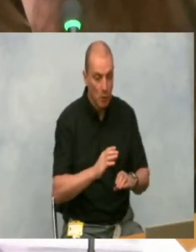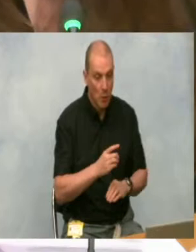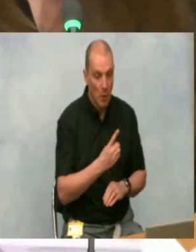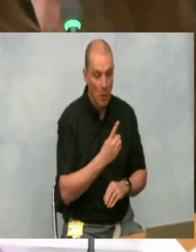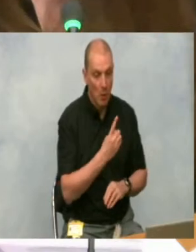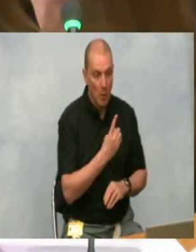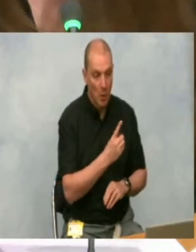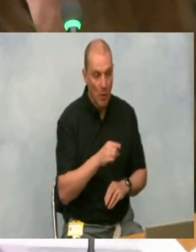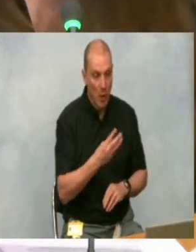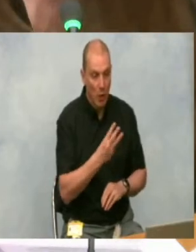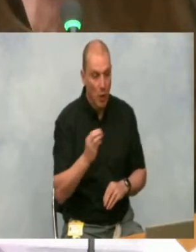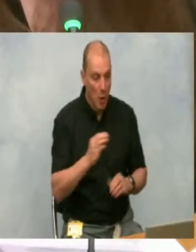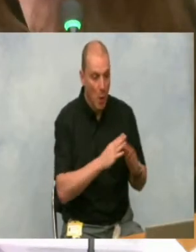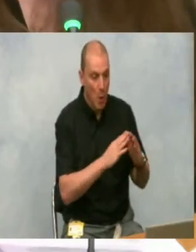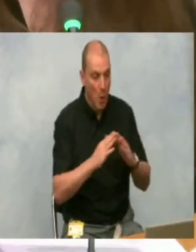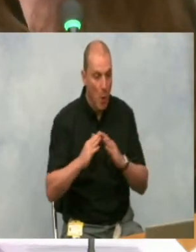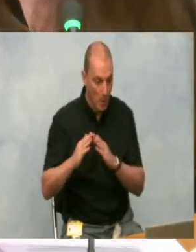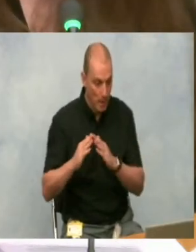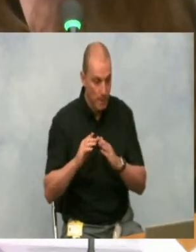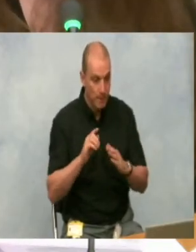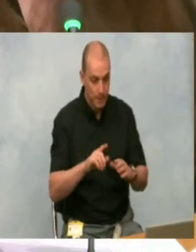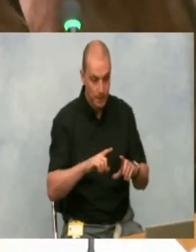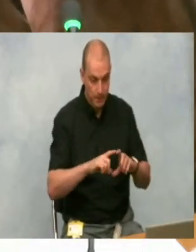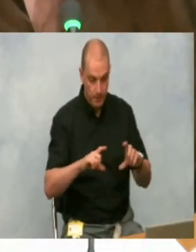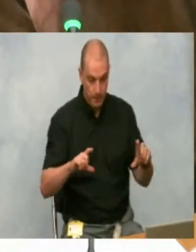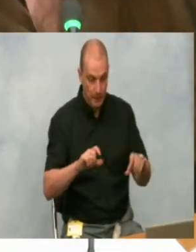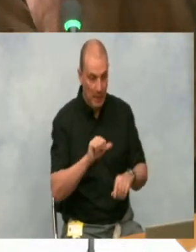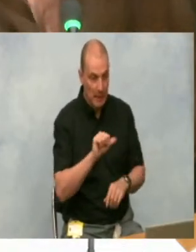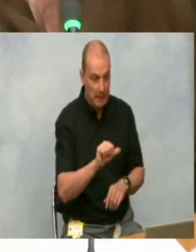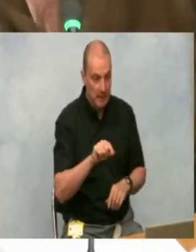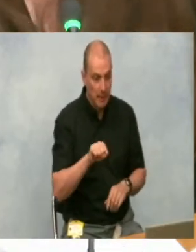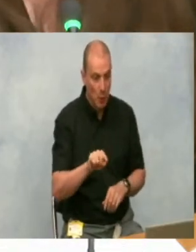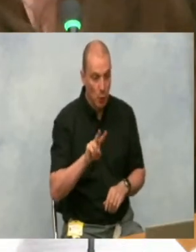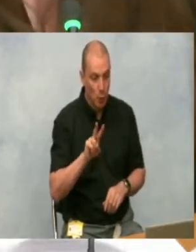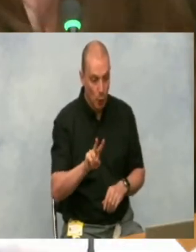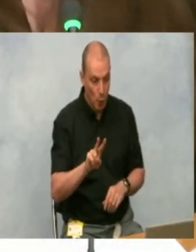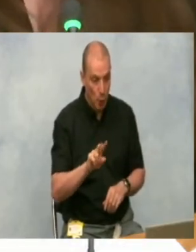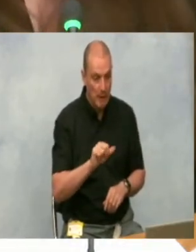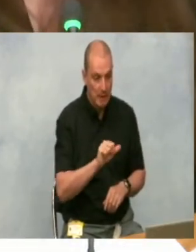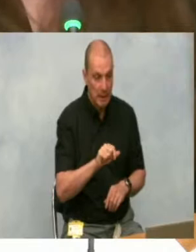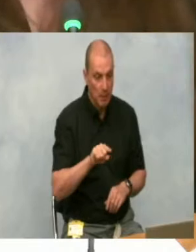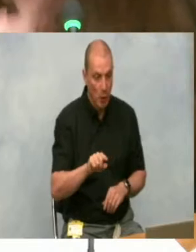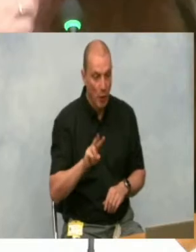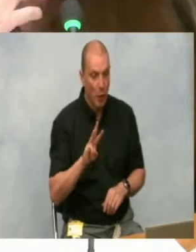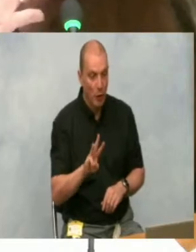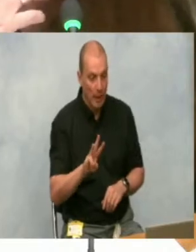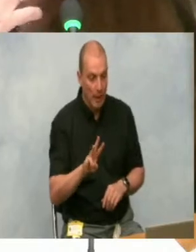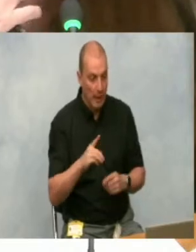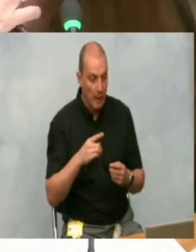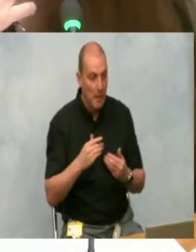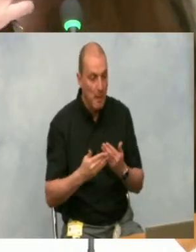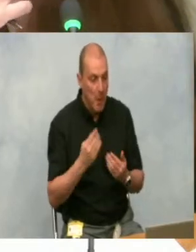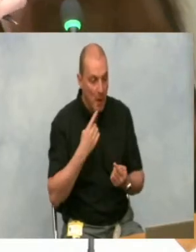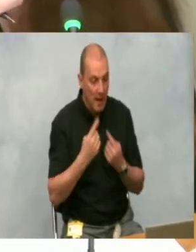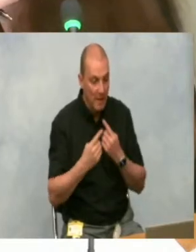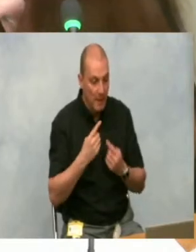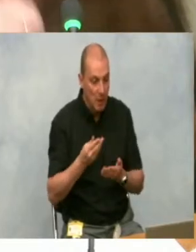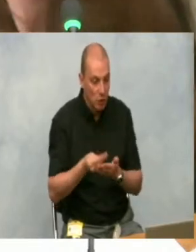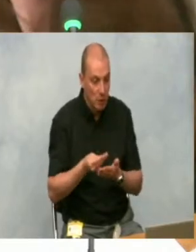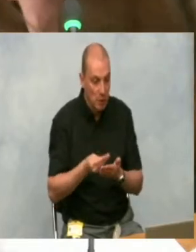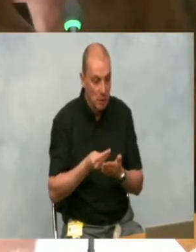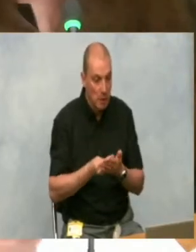other financial implications are noted at section 6.2 and 6.3. The house mix at this particular